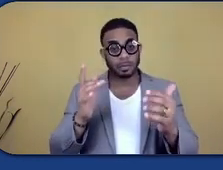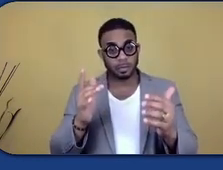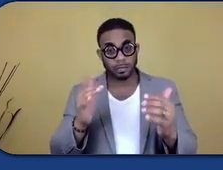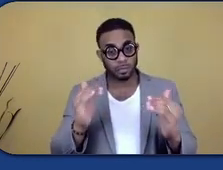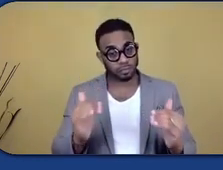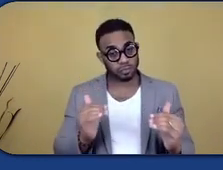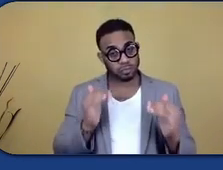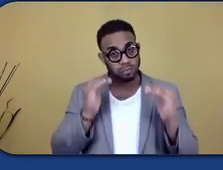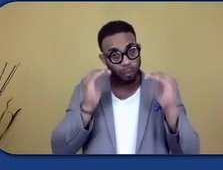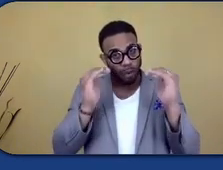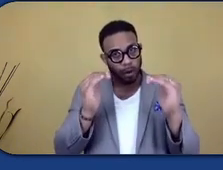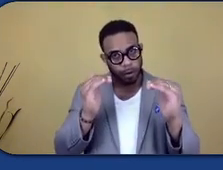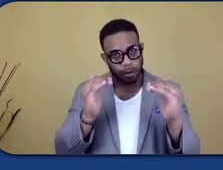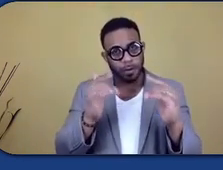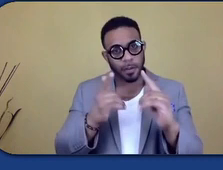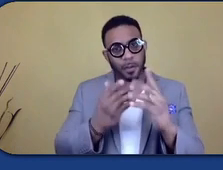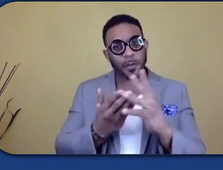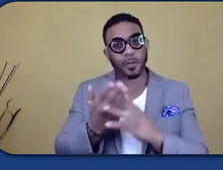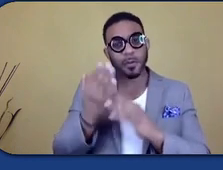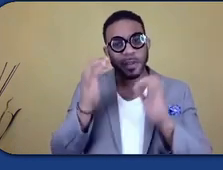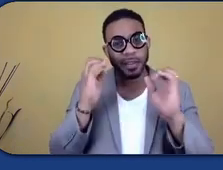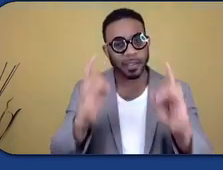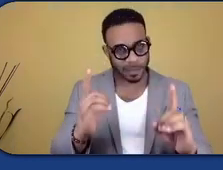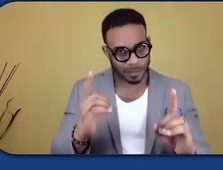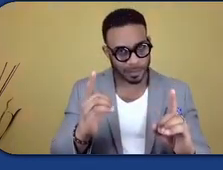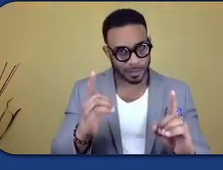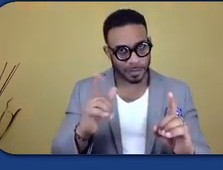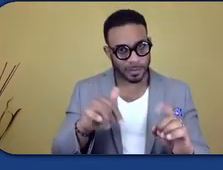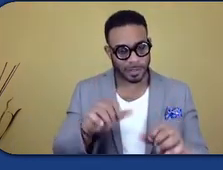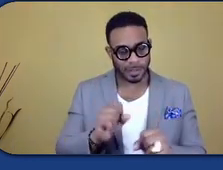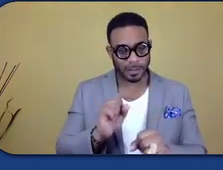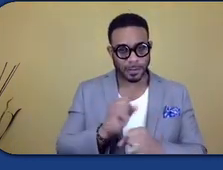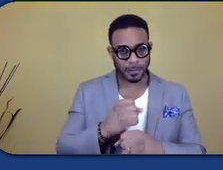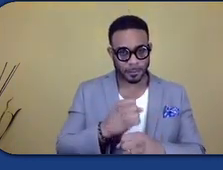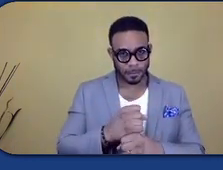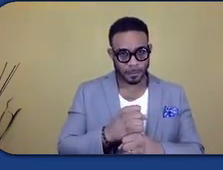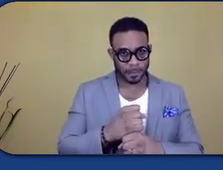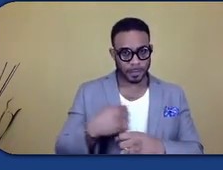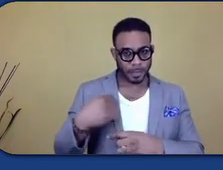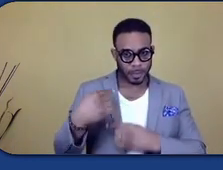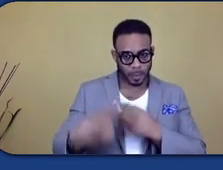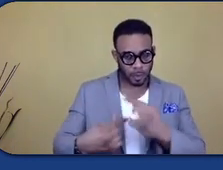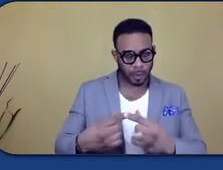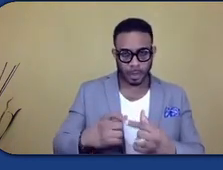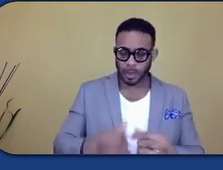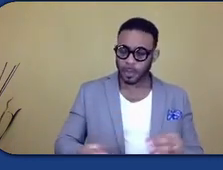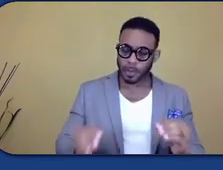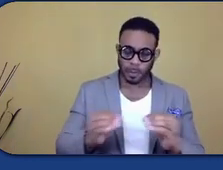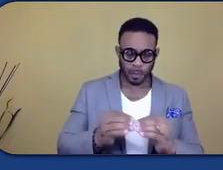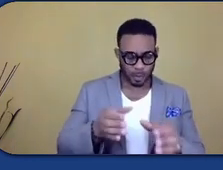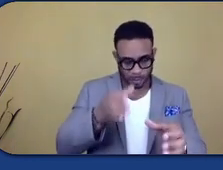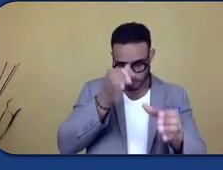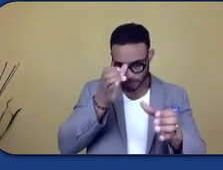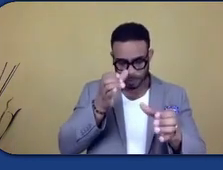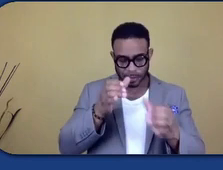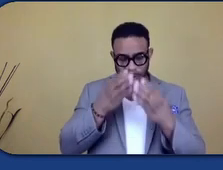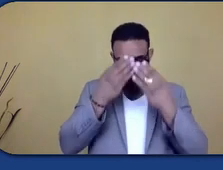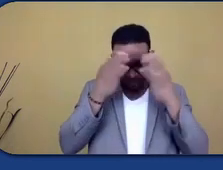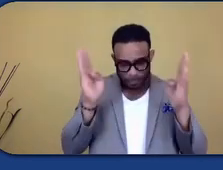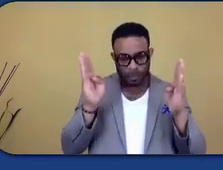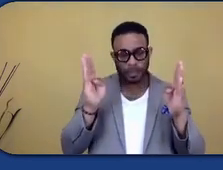be brought up from education. That means we need to create a generation that is